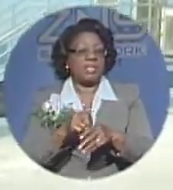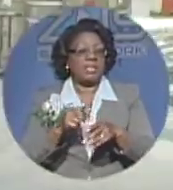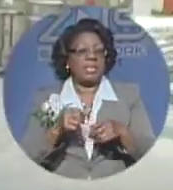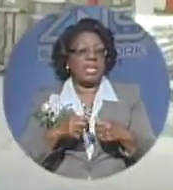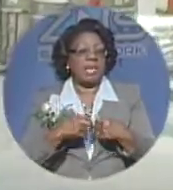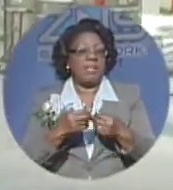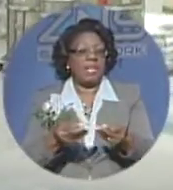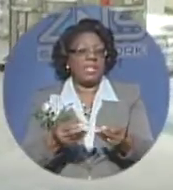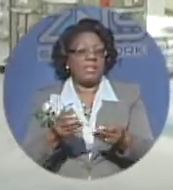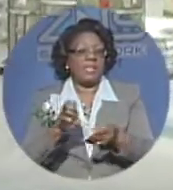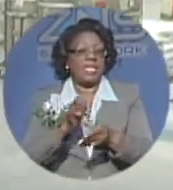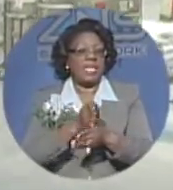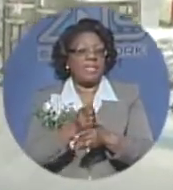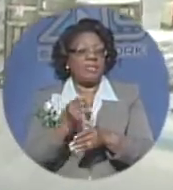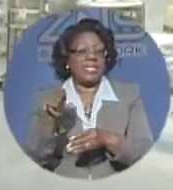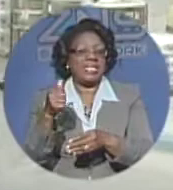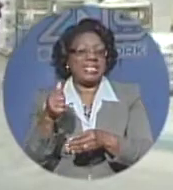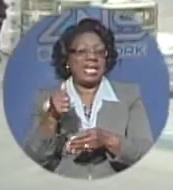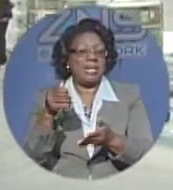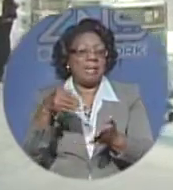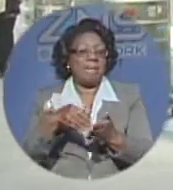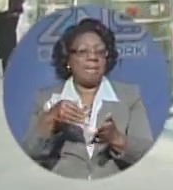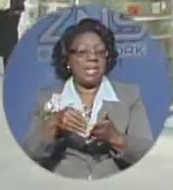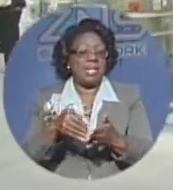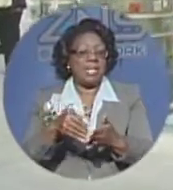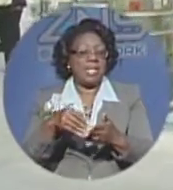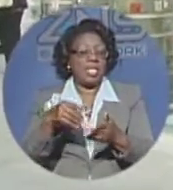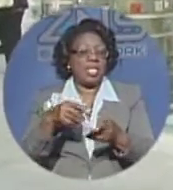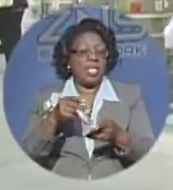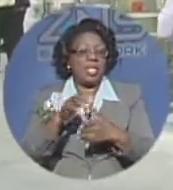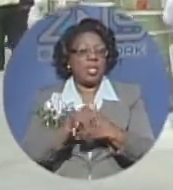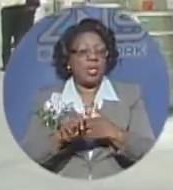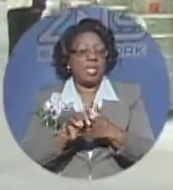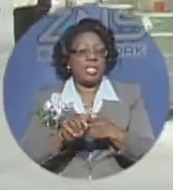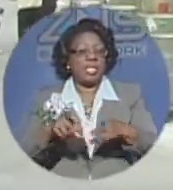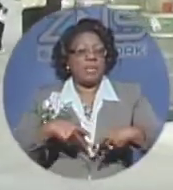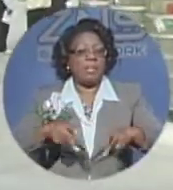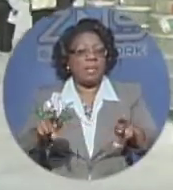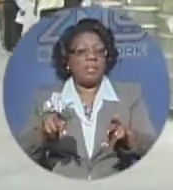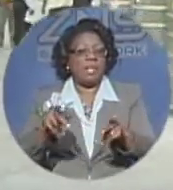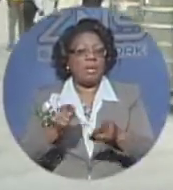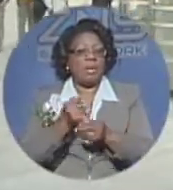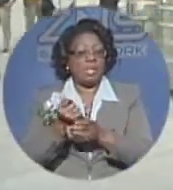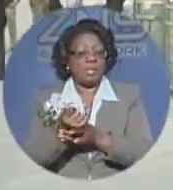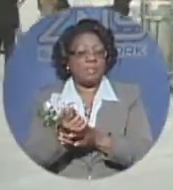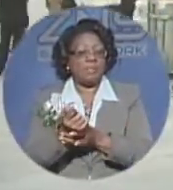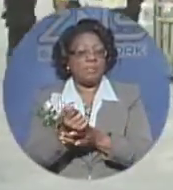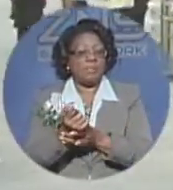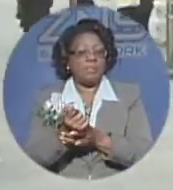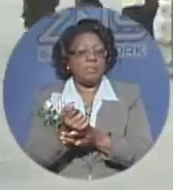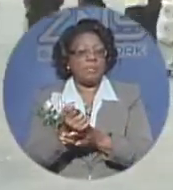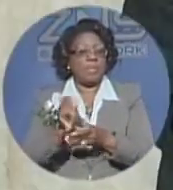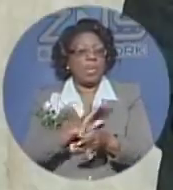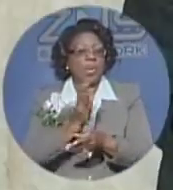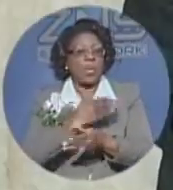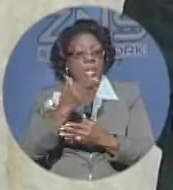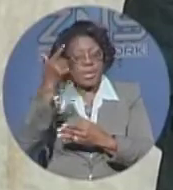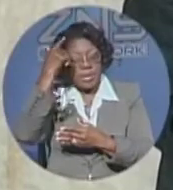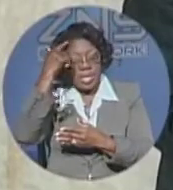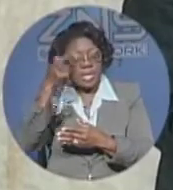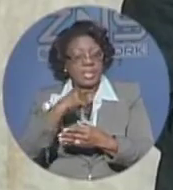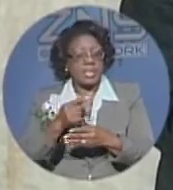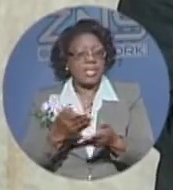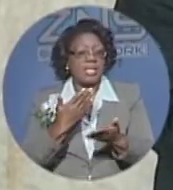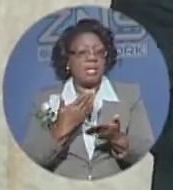placement agents for the $10 million initial public offering. Providence Advisors CEO Kenwood Kerr. We think this is an